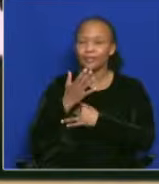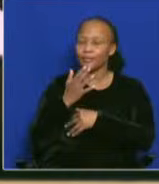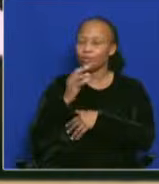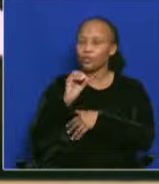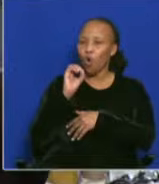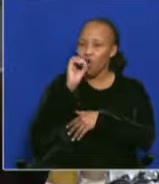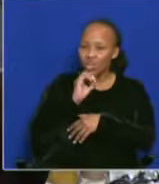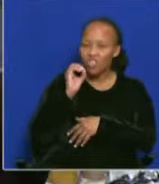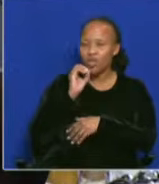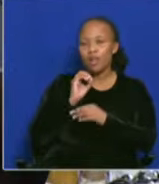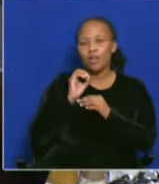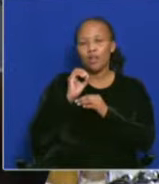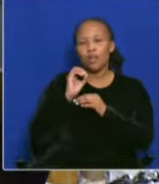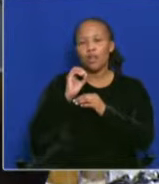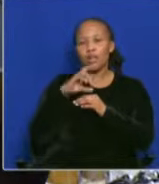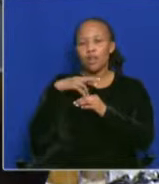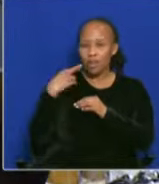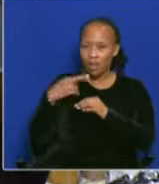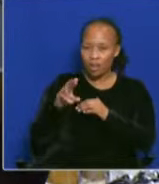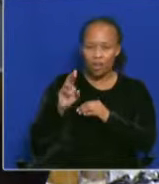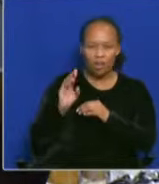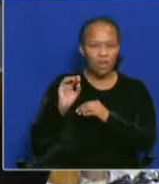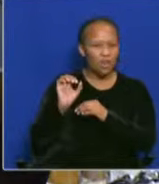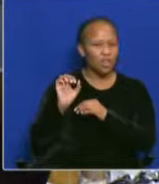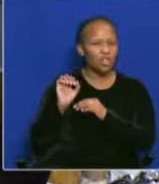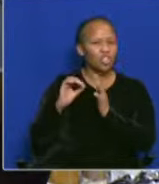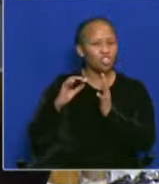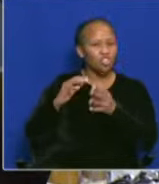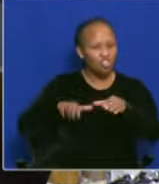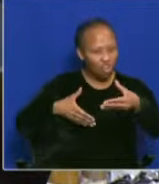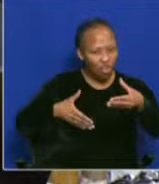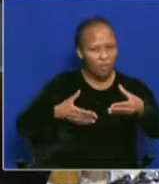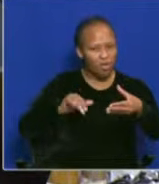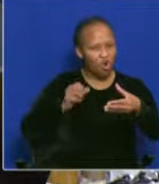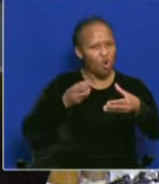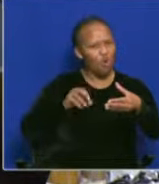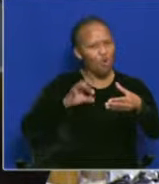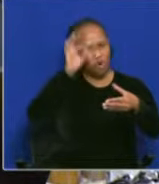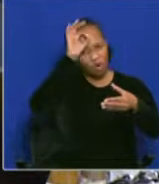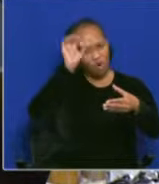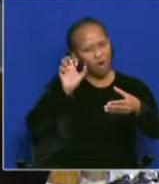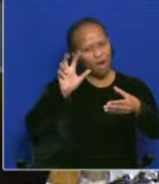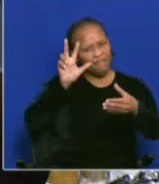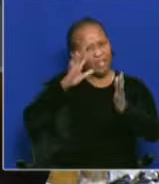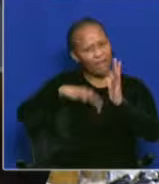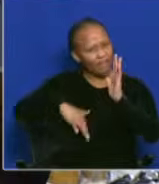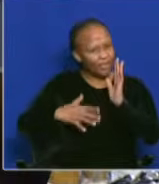just I want... think it's paragraph 34. Hold on.